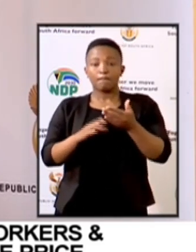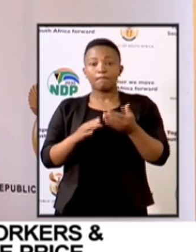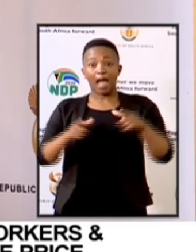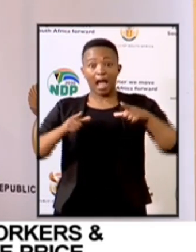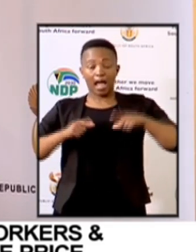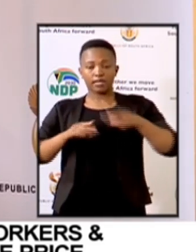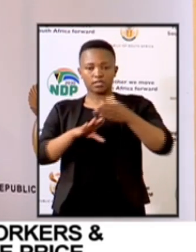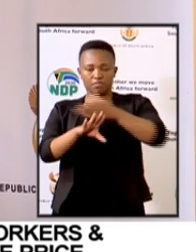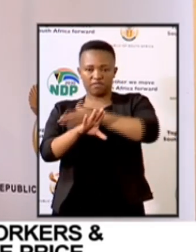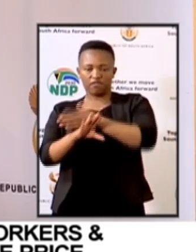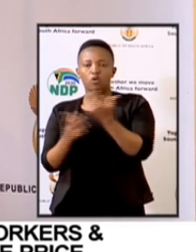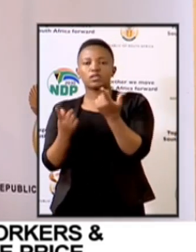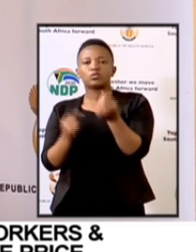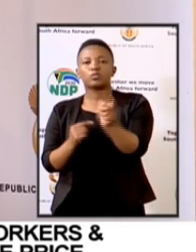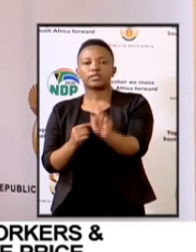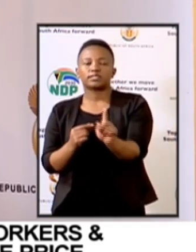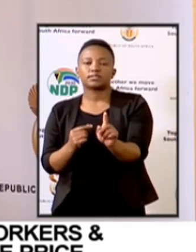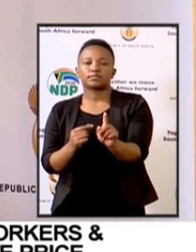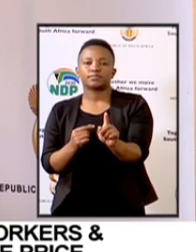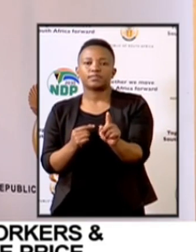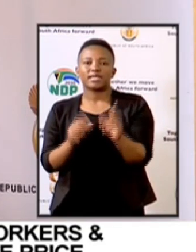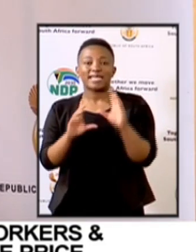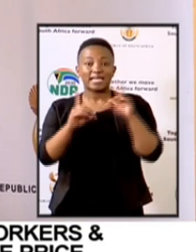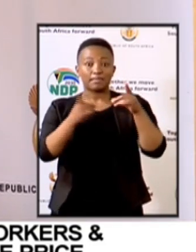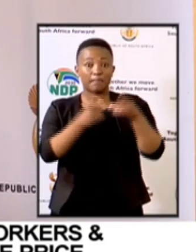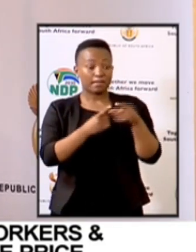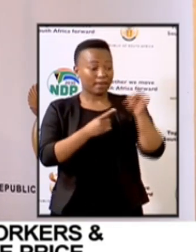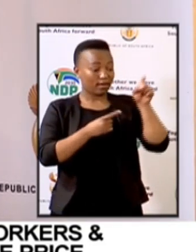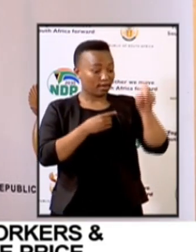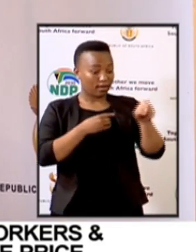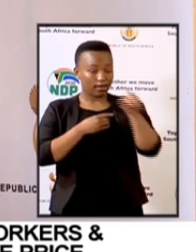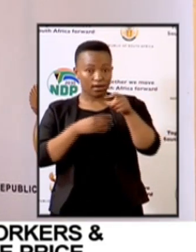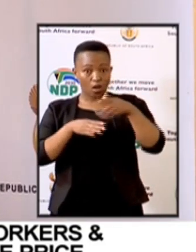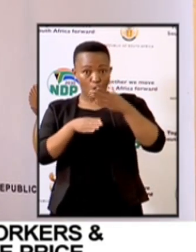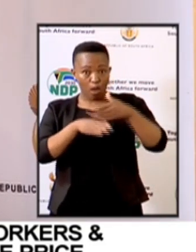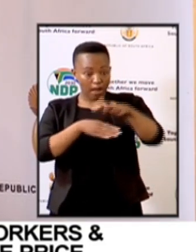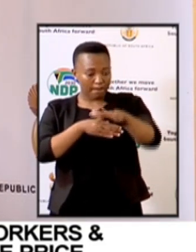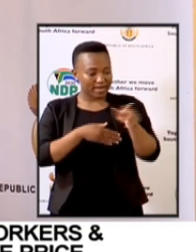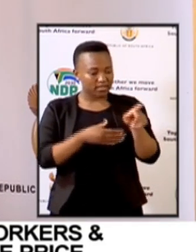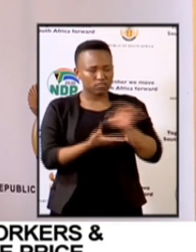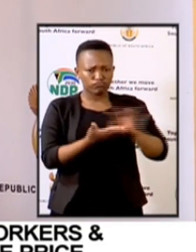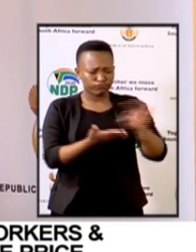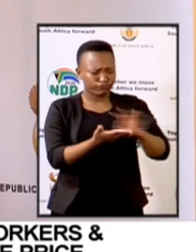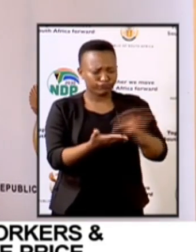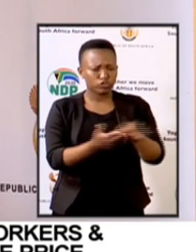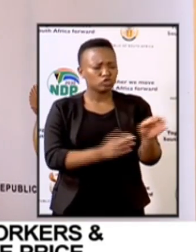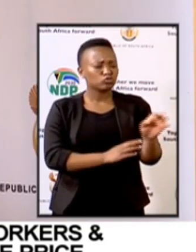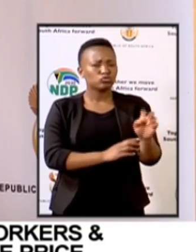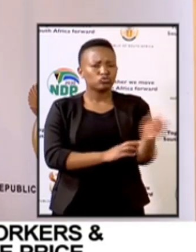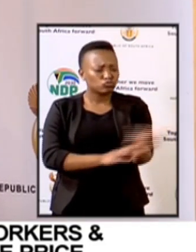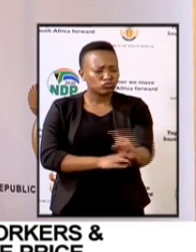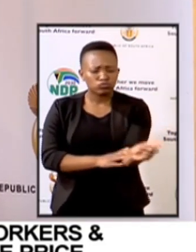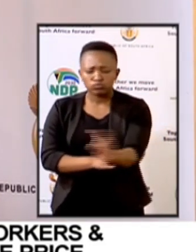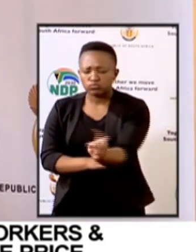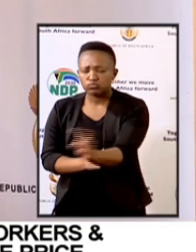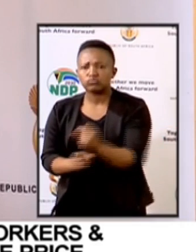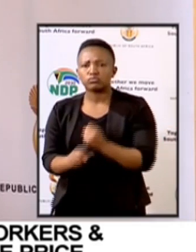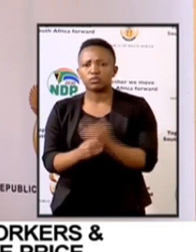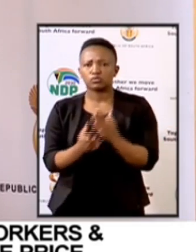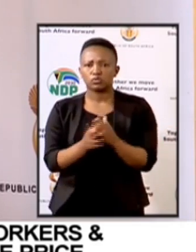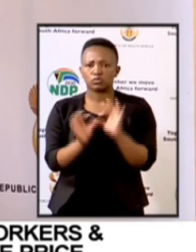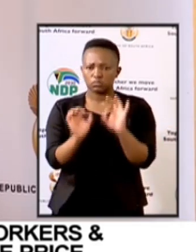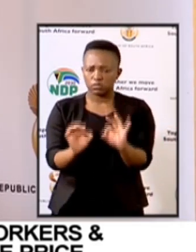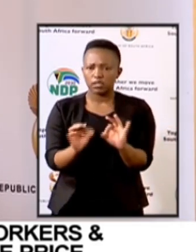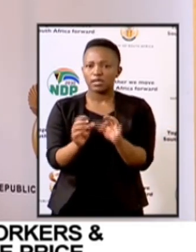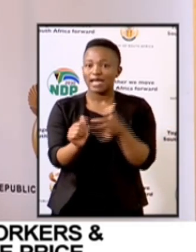the workplace will have to be undertaken to ensure it is clean, hygienic, and that all guidelines outlined